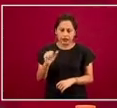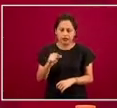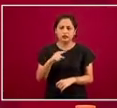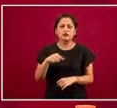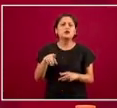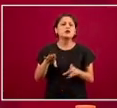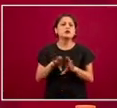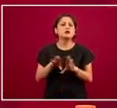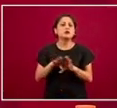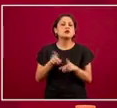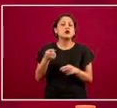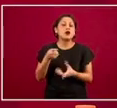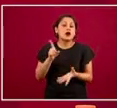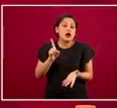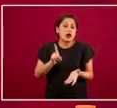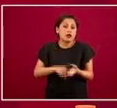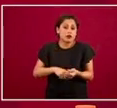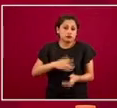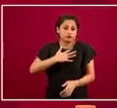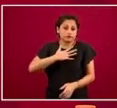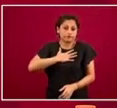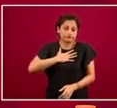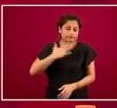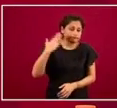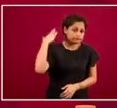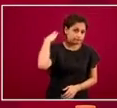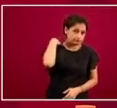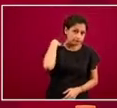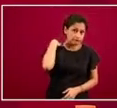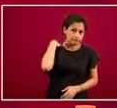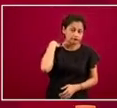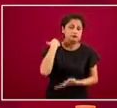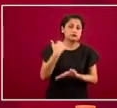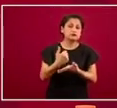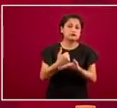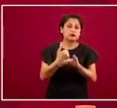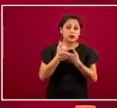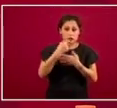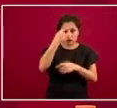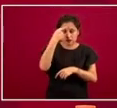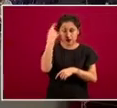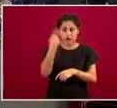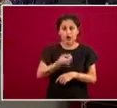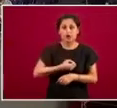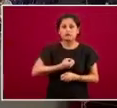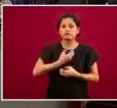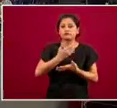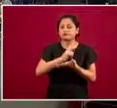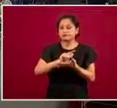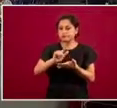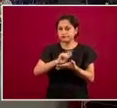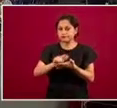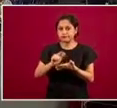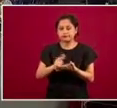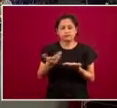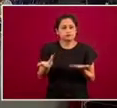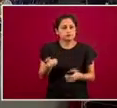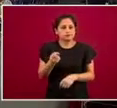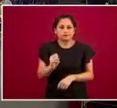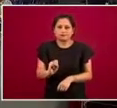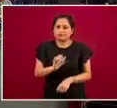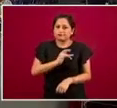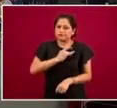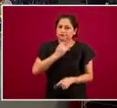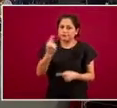exhibit symptoms and creating antibodies, it is possible that the virus is already at the position of